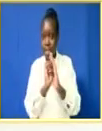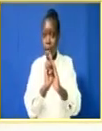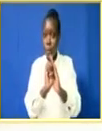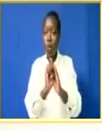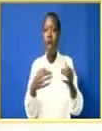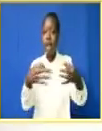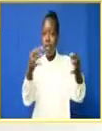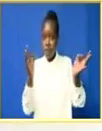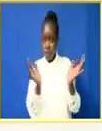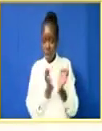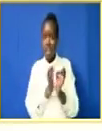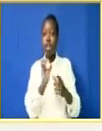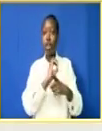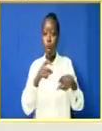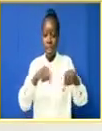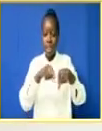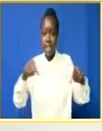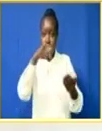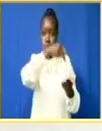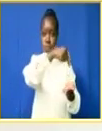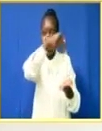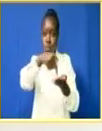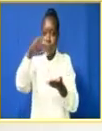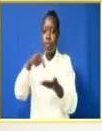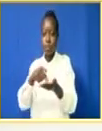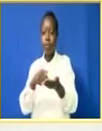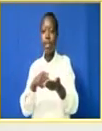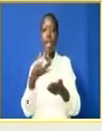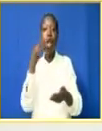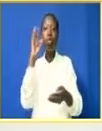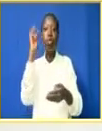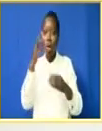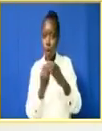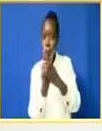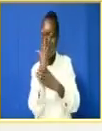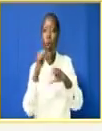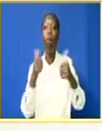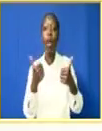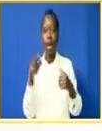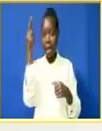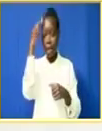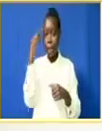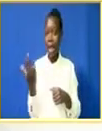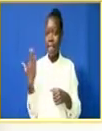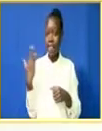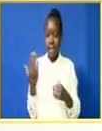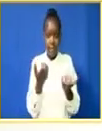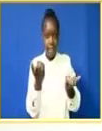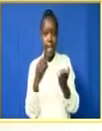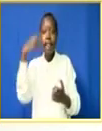hang. Yes. They are going to be exposed well to the sunlight. Remember, the leaves need the sunlight to make